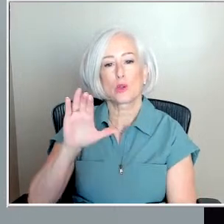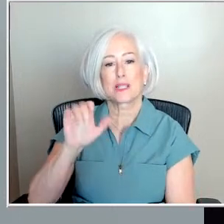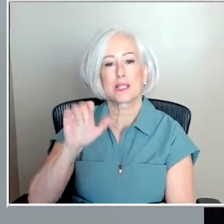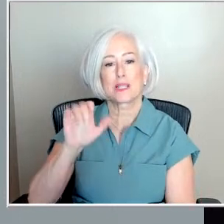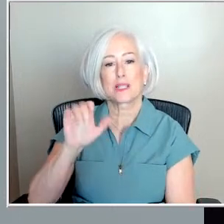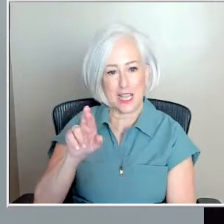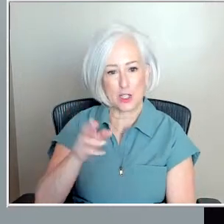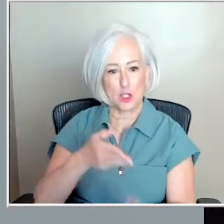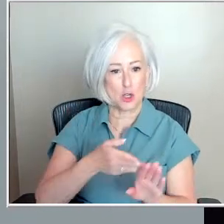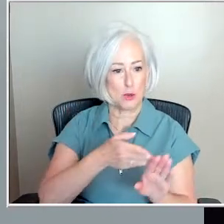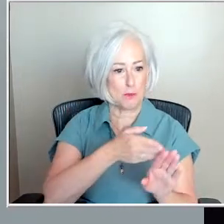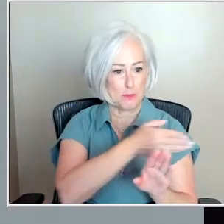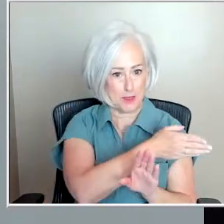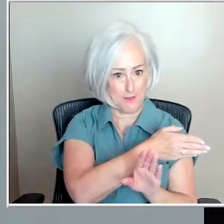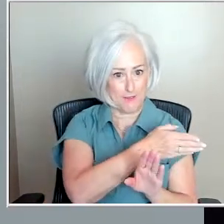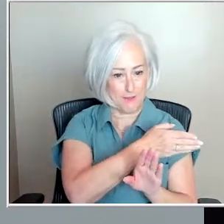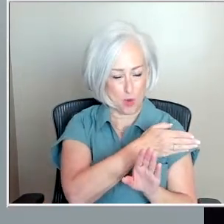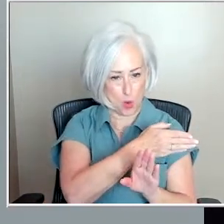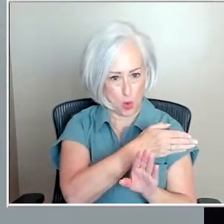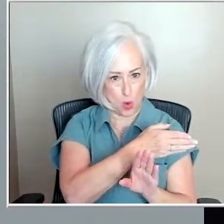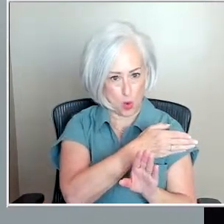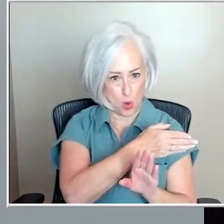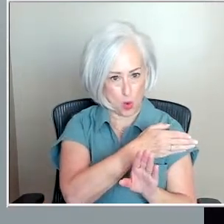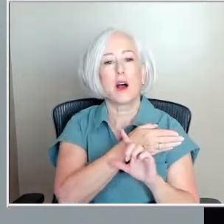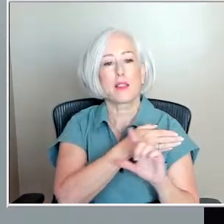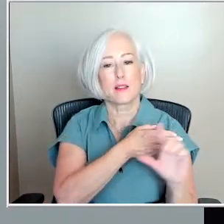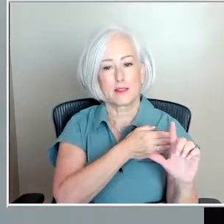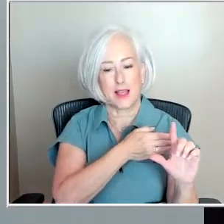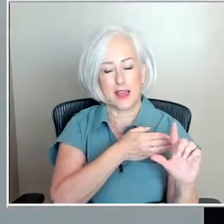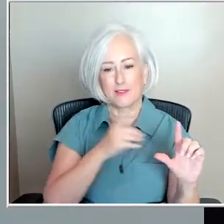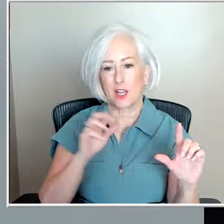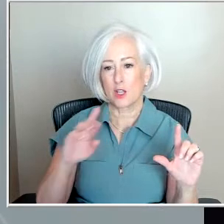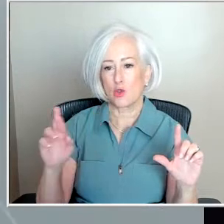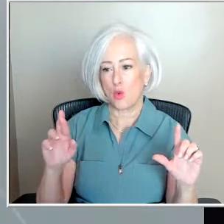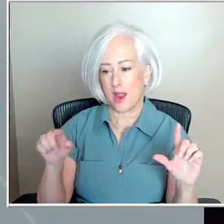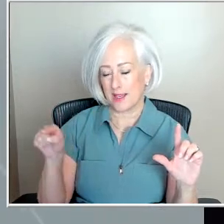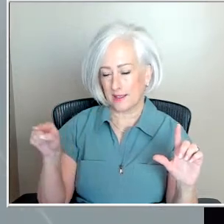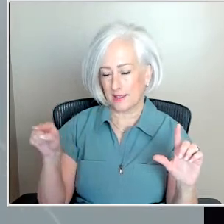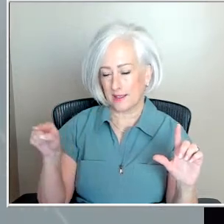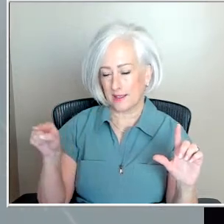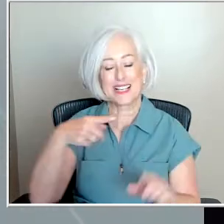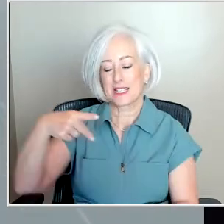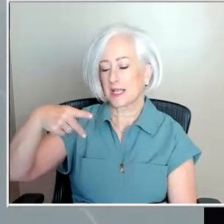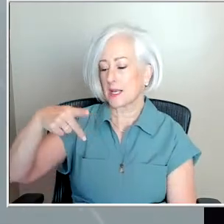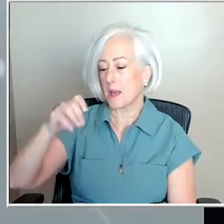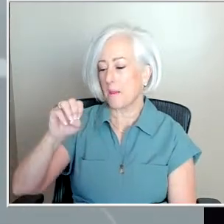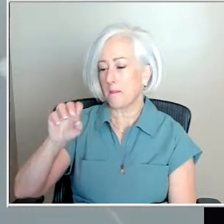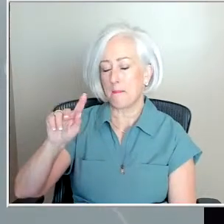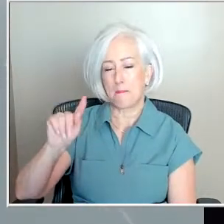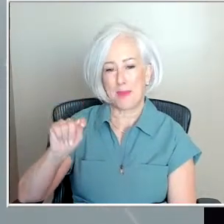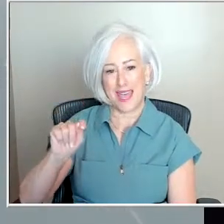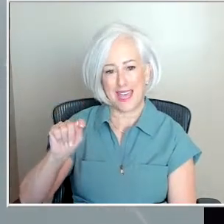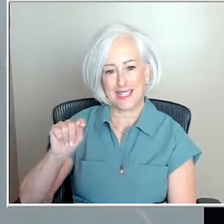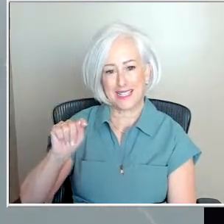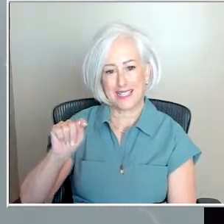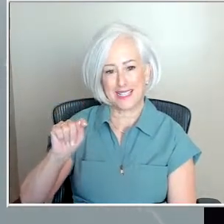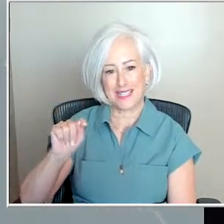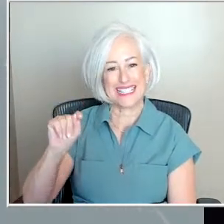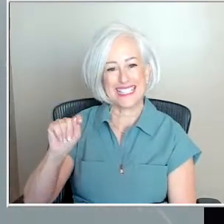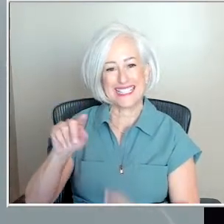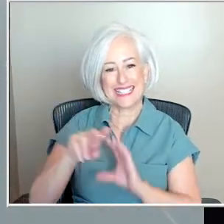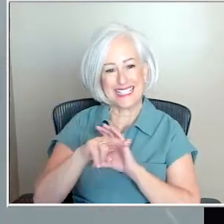after treatment. So this scan is called a PET-CT scan. It uses sugar as a dye, radioactive sugar, and the more